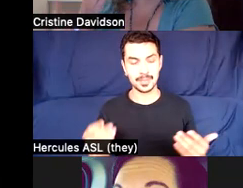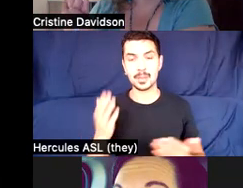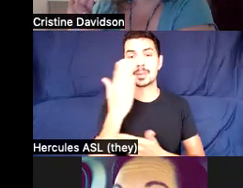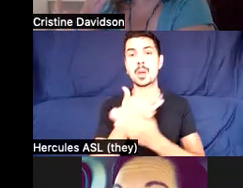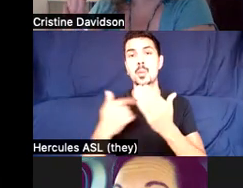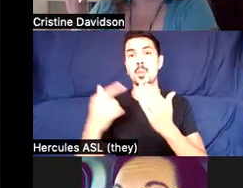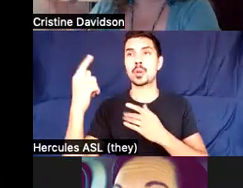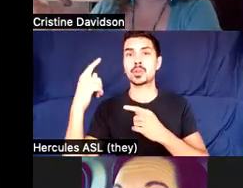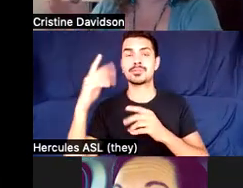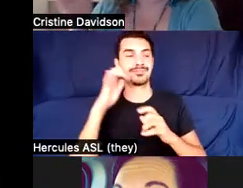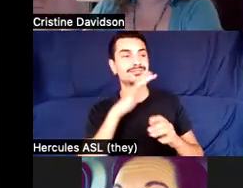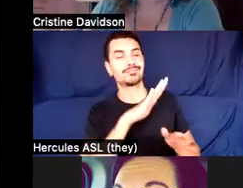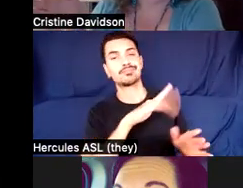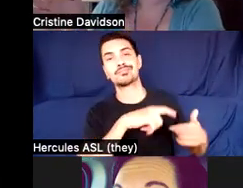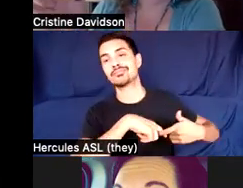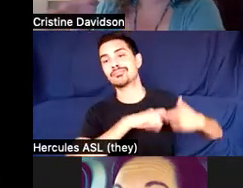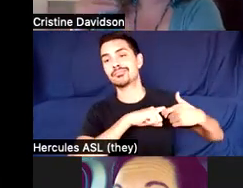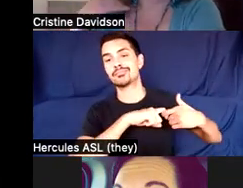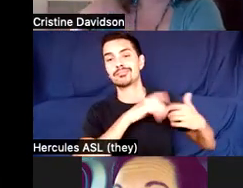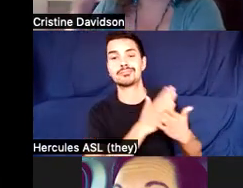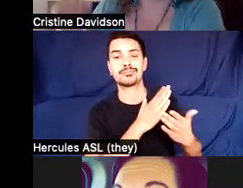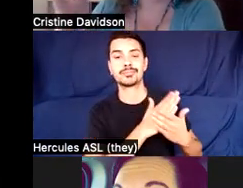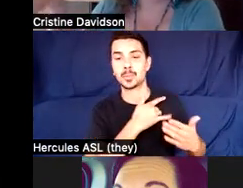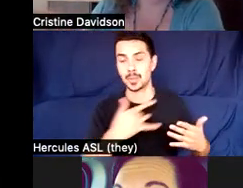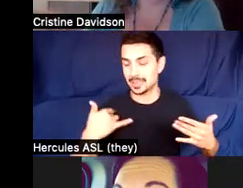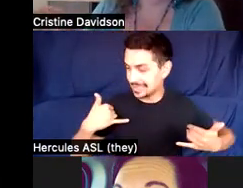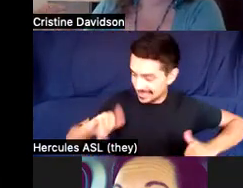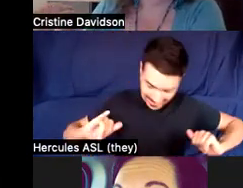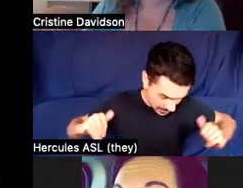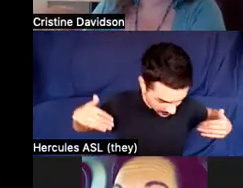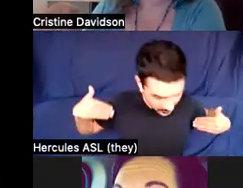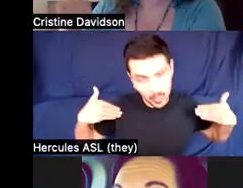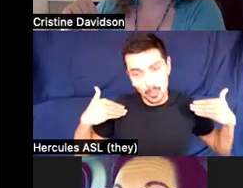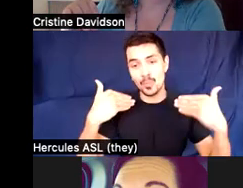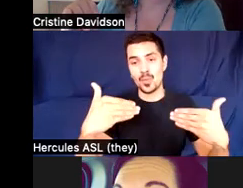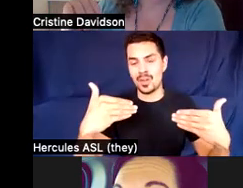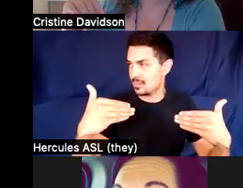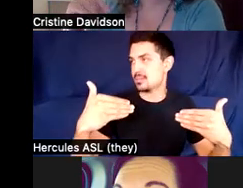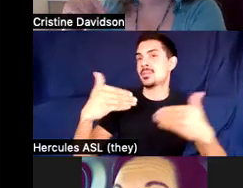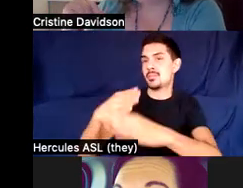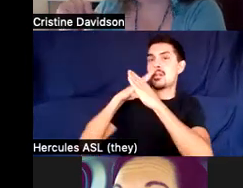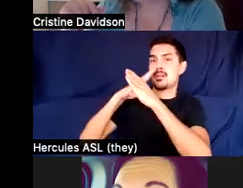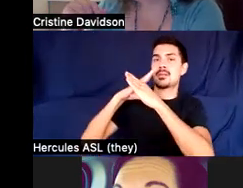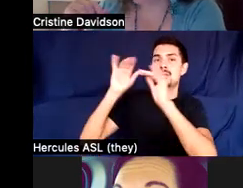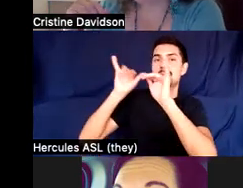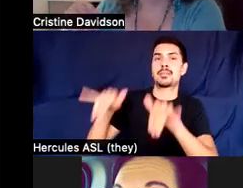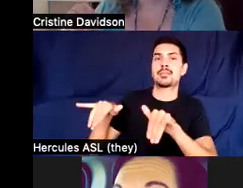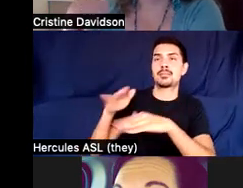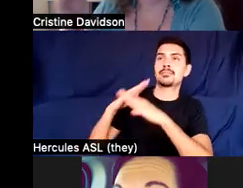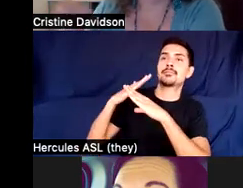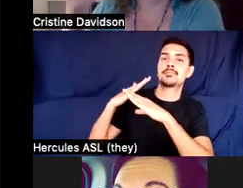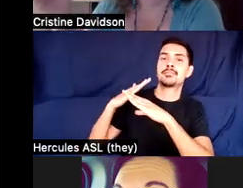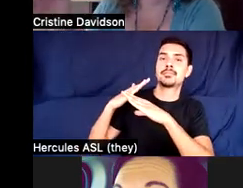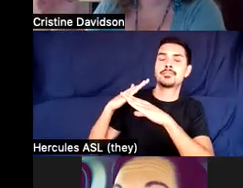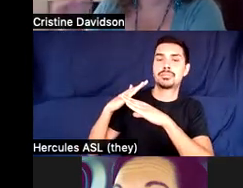and we're still ready to move forward and go the distance, and then the system lets us down, right? So it can be really powerful